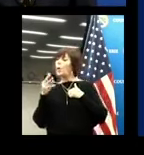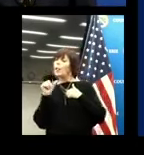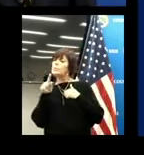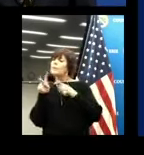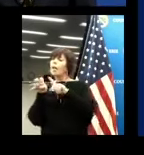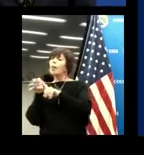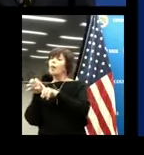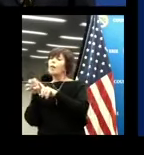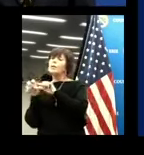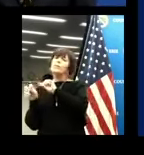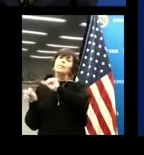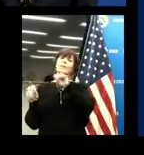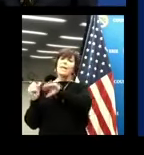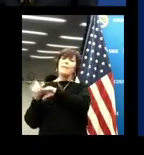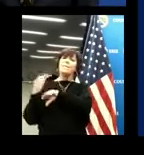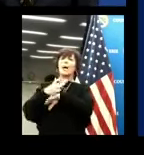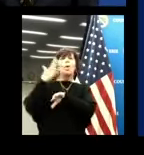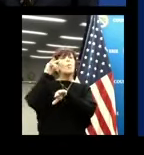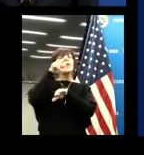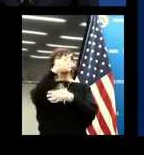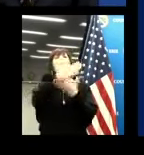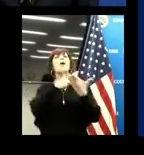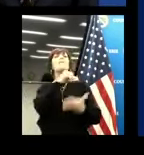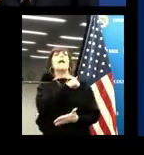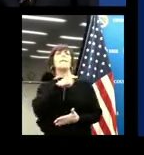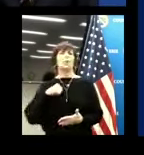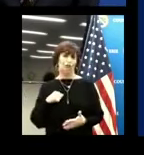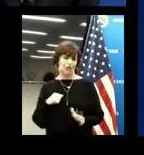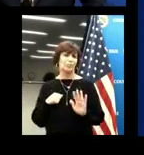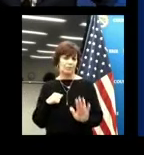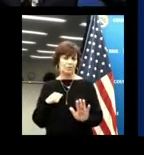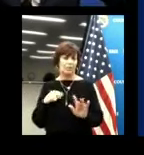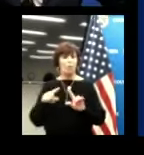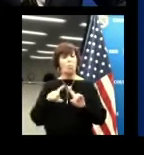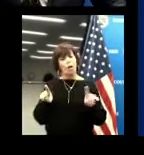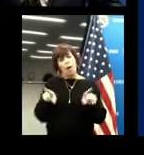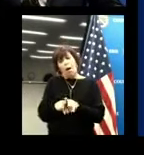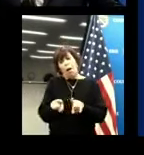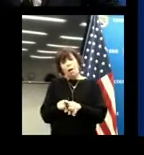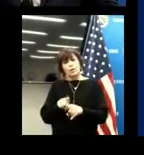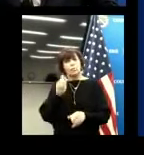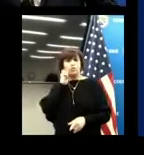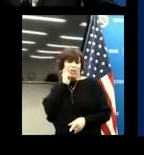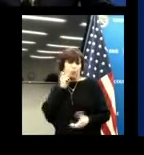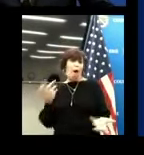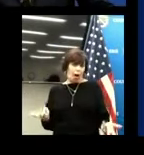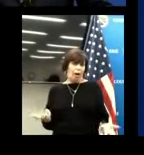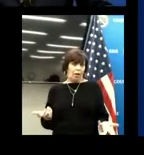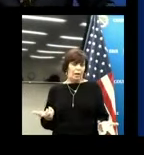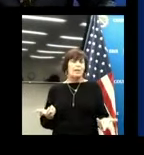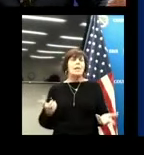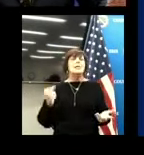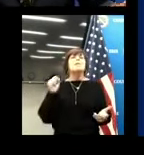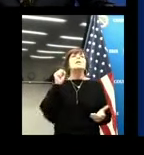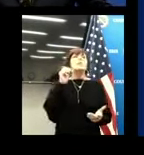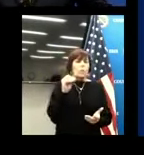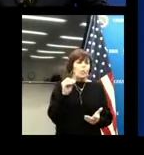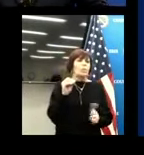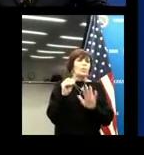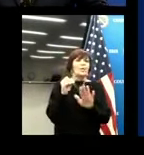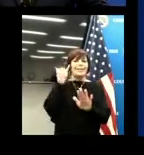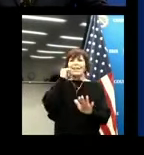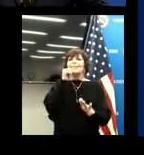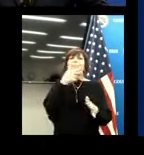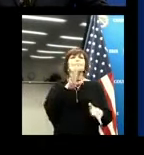affected in the orange zone because you theoretically are in the town of Amherst, but you could also be in the town of Cheektowaga. So if you live